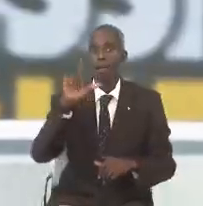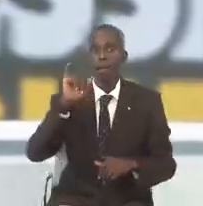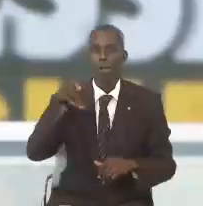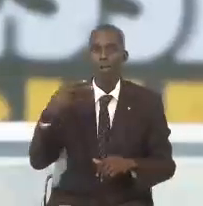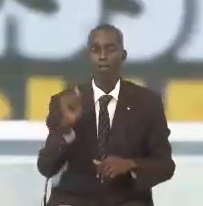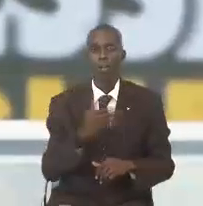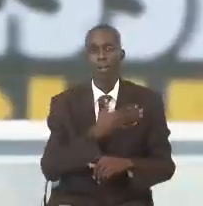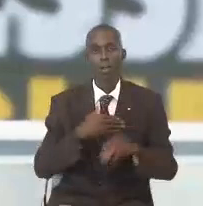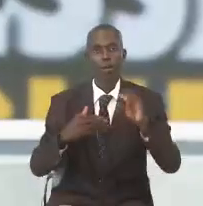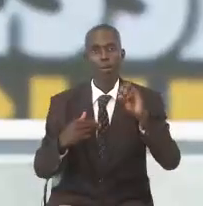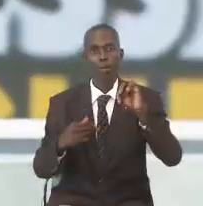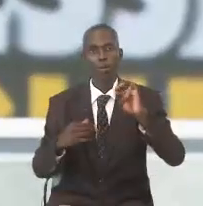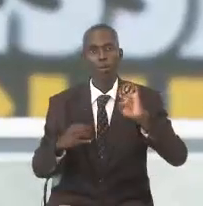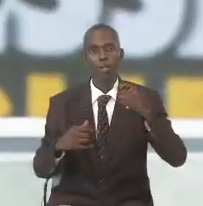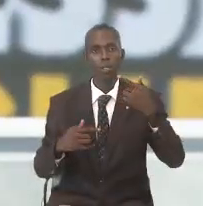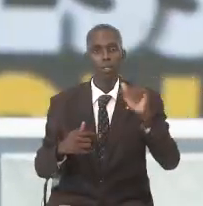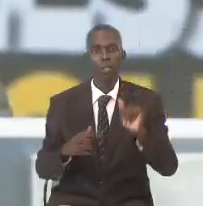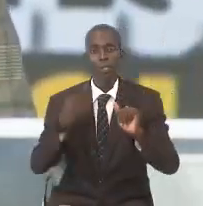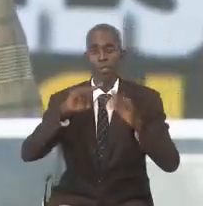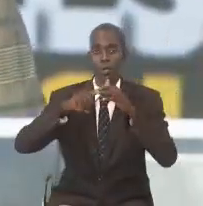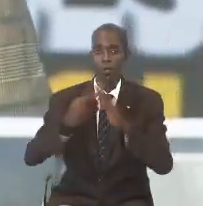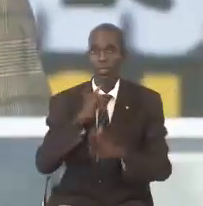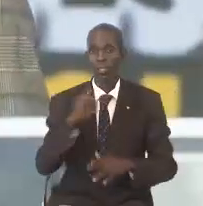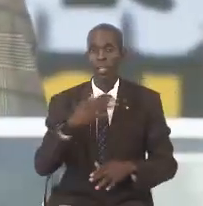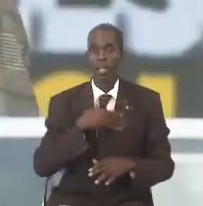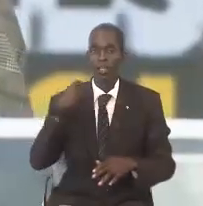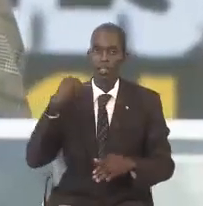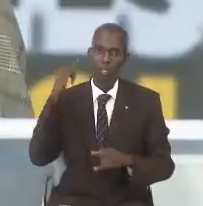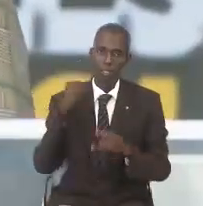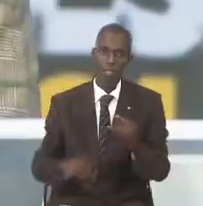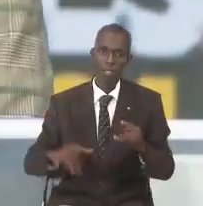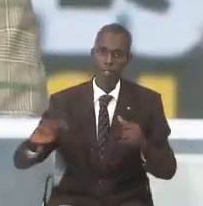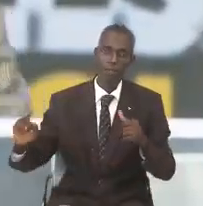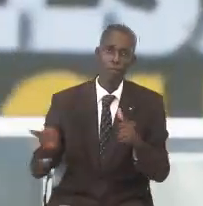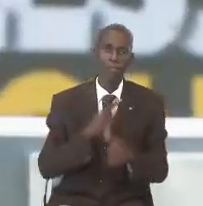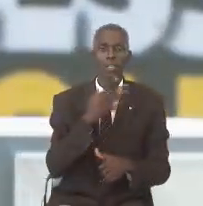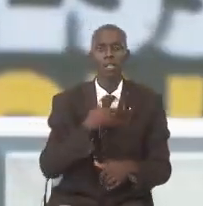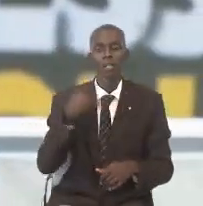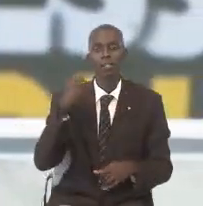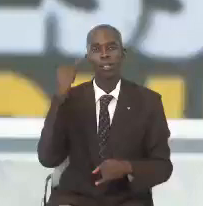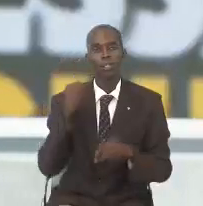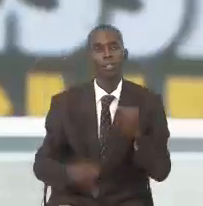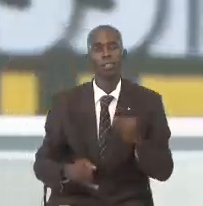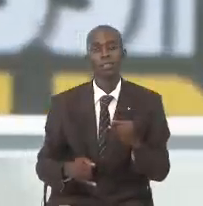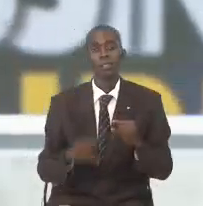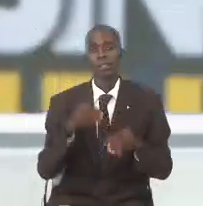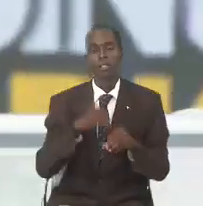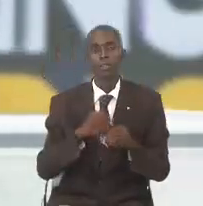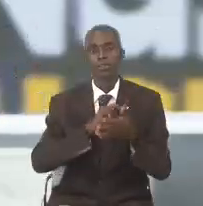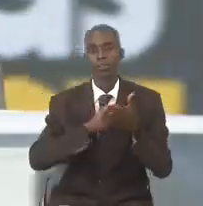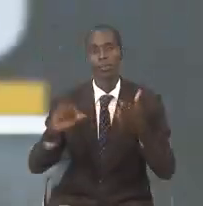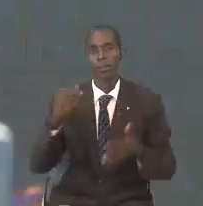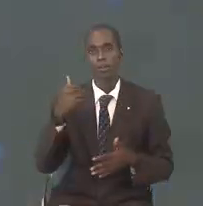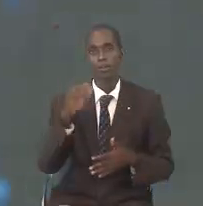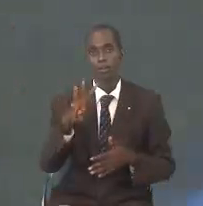the beginning and the end, the first and the last. Then in verse 14, it tells us